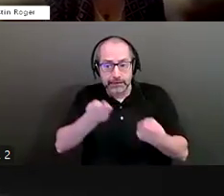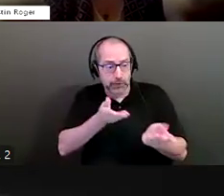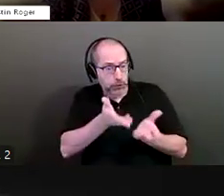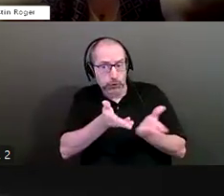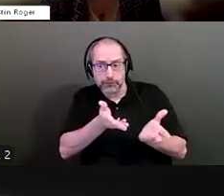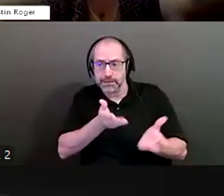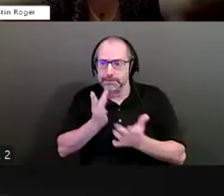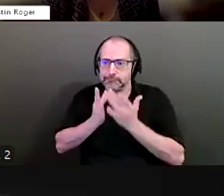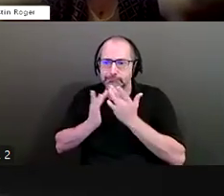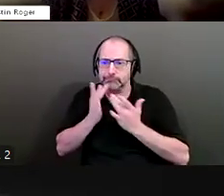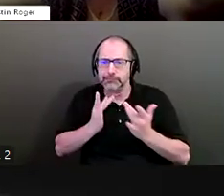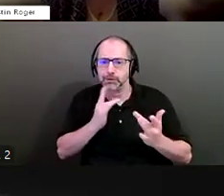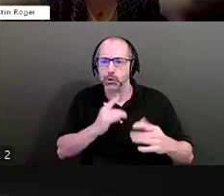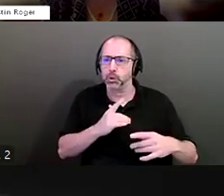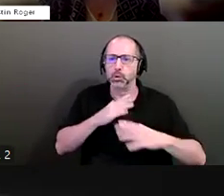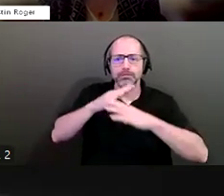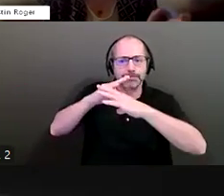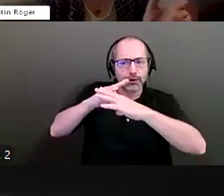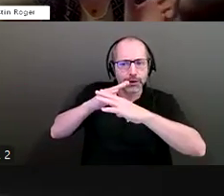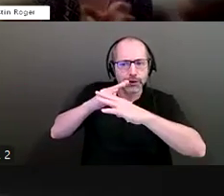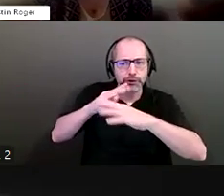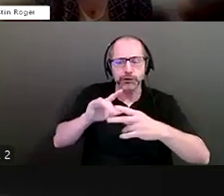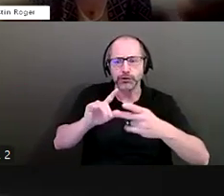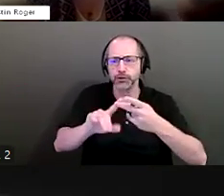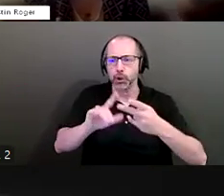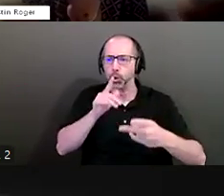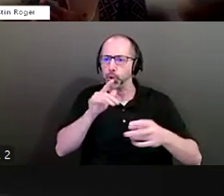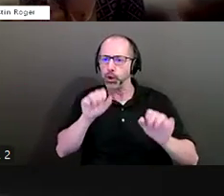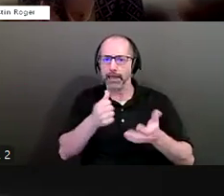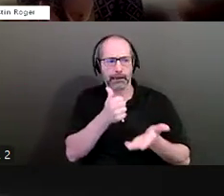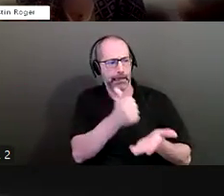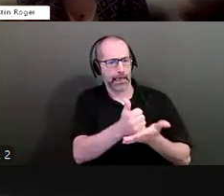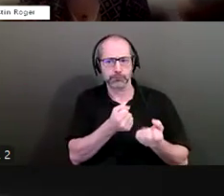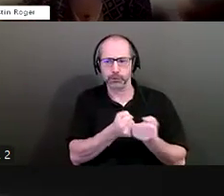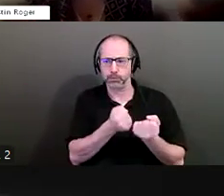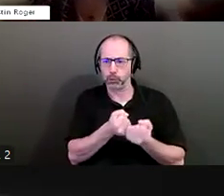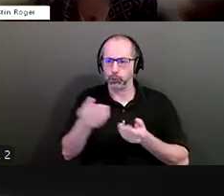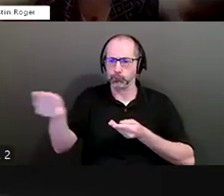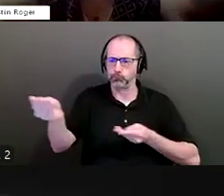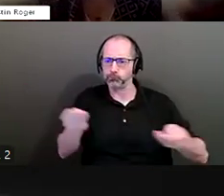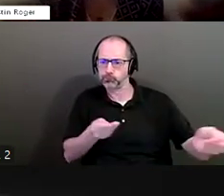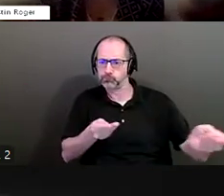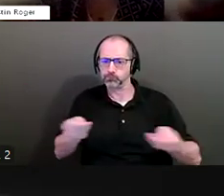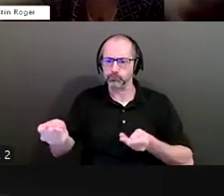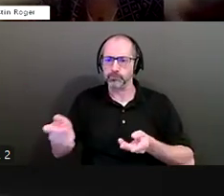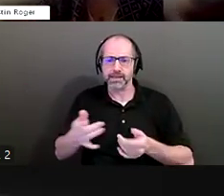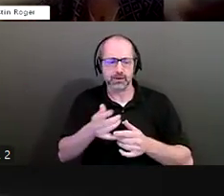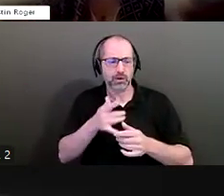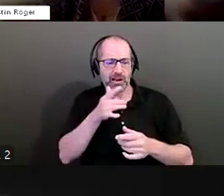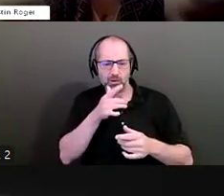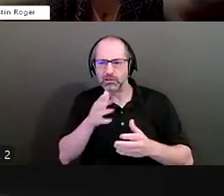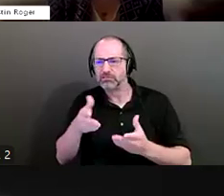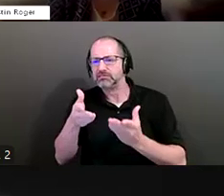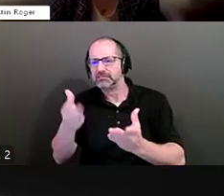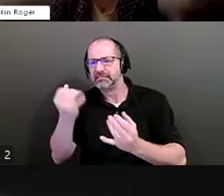more about the barriers and facilitators is part of what I'll talk about, as well as some recommendations at the end. So the next